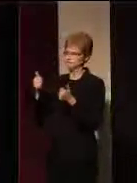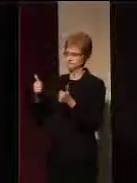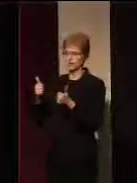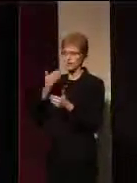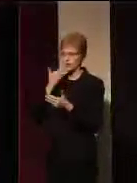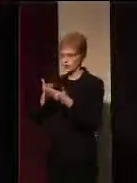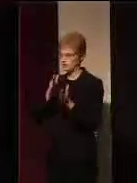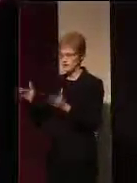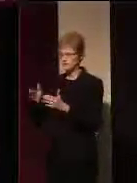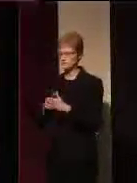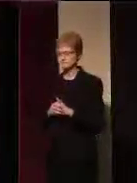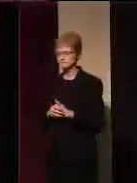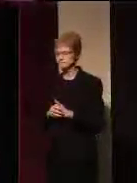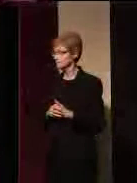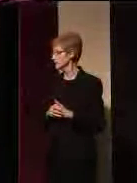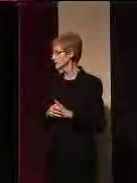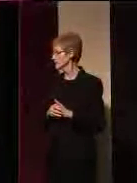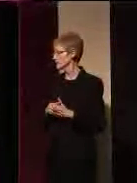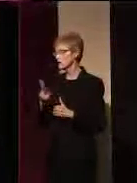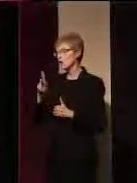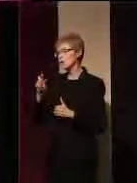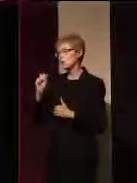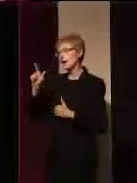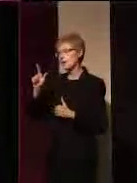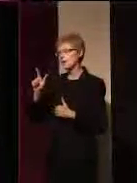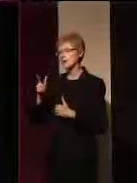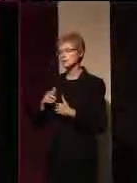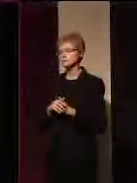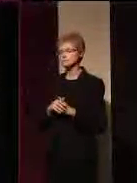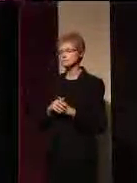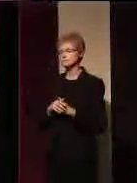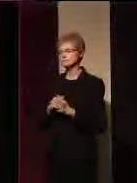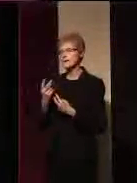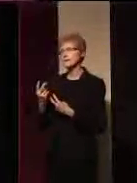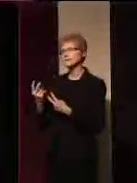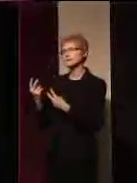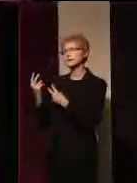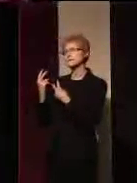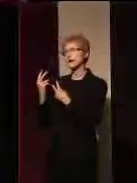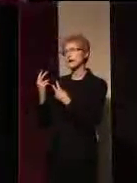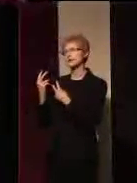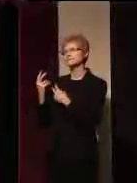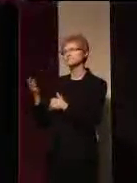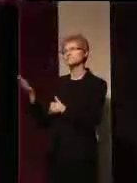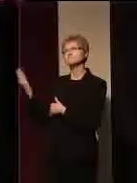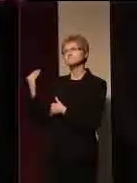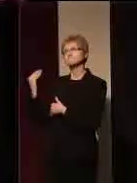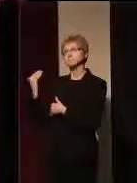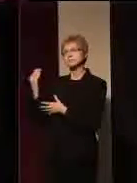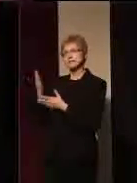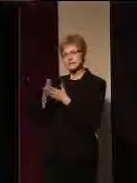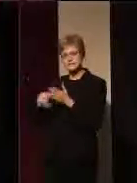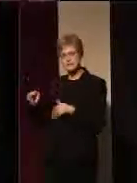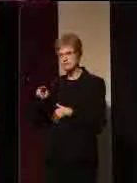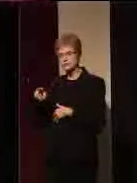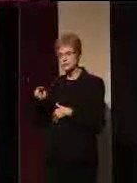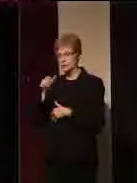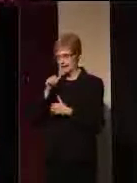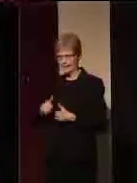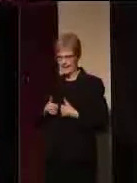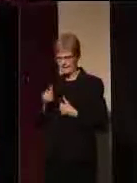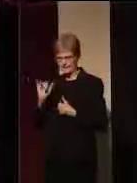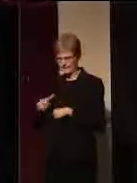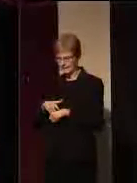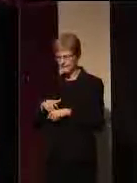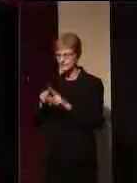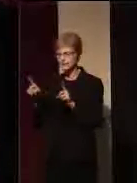I think I'm thinking back to what for me is back in the day. There's some people here maybe were not alive when this